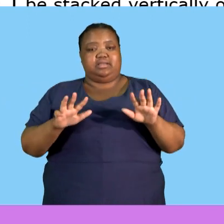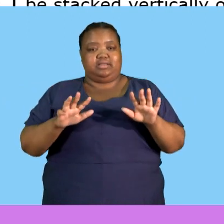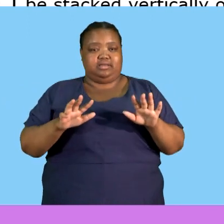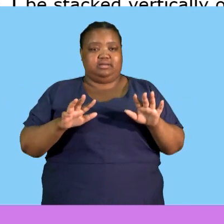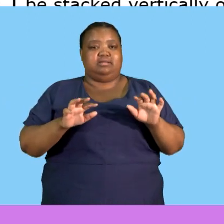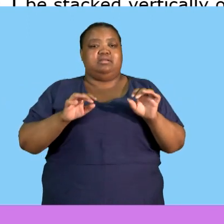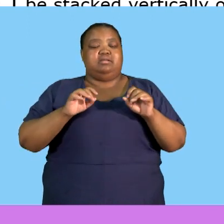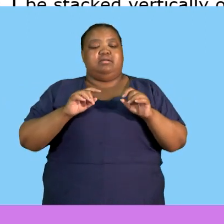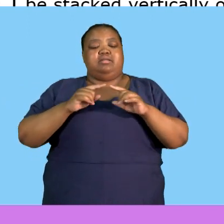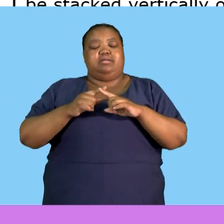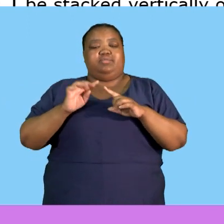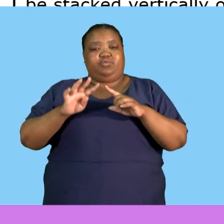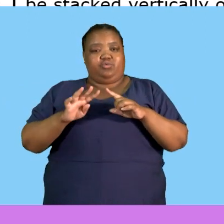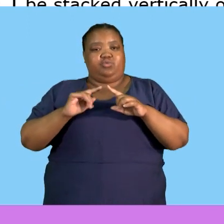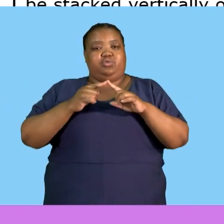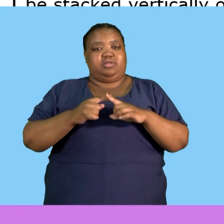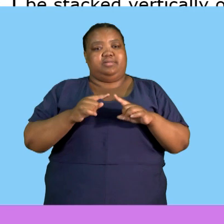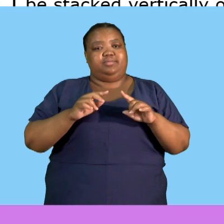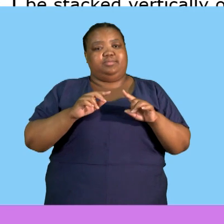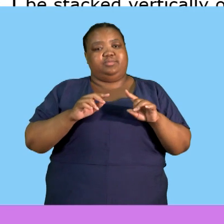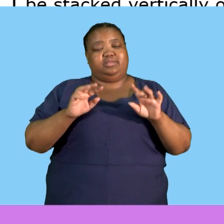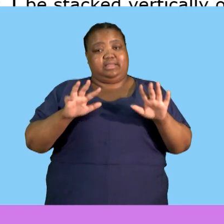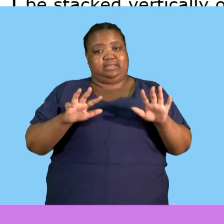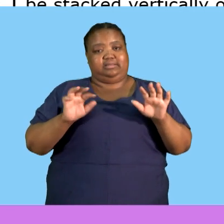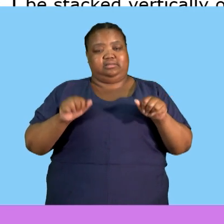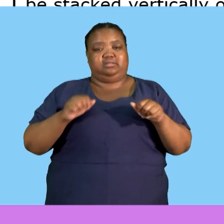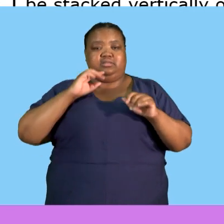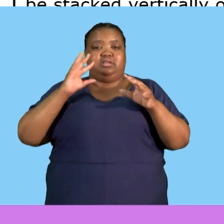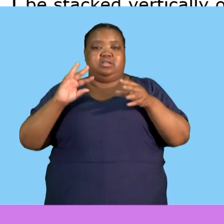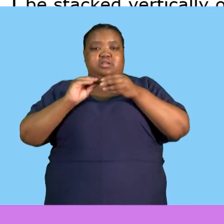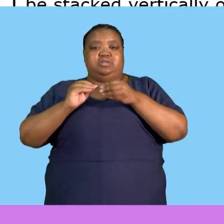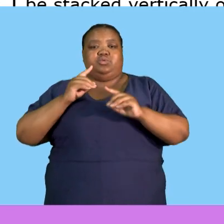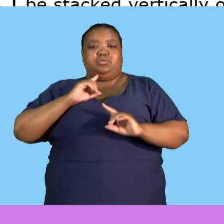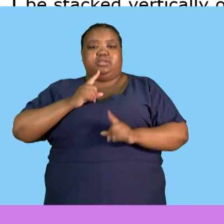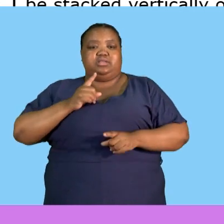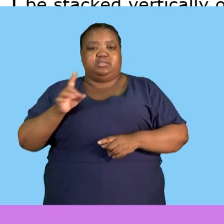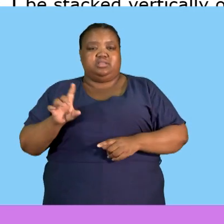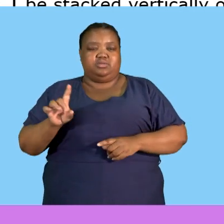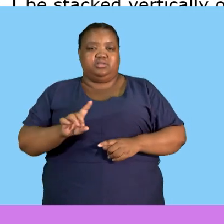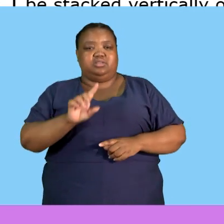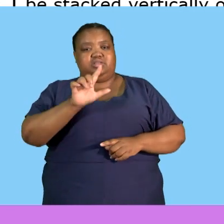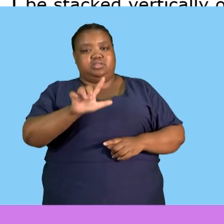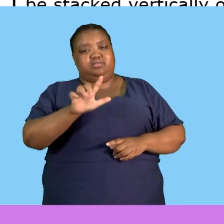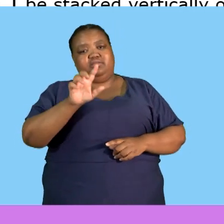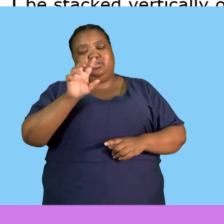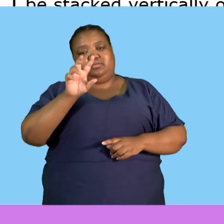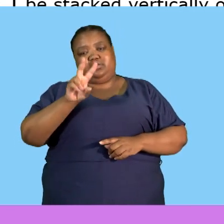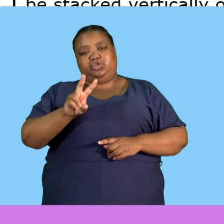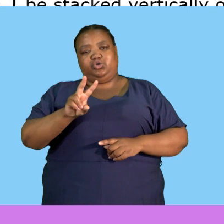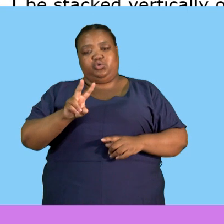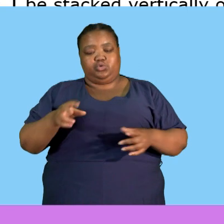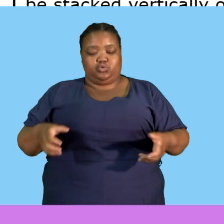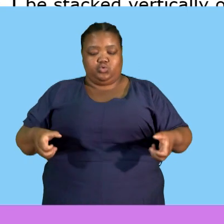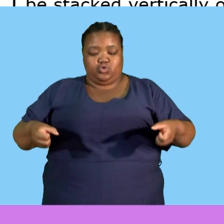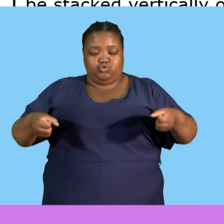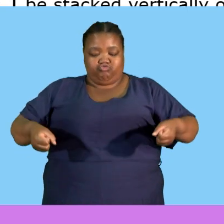therefore, I need to multiply that by 9. So 2 multiply by 4, multiply by 9. So that will give us a total